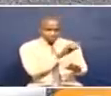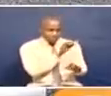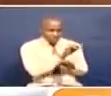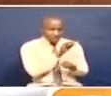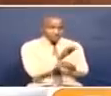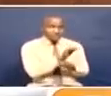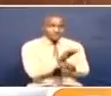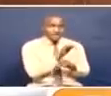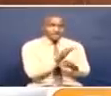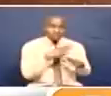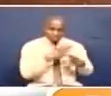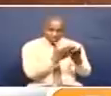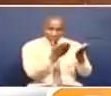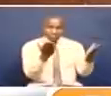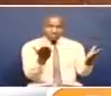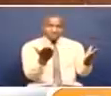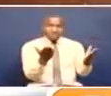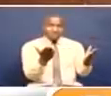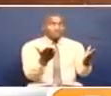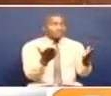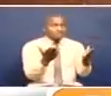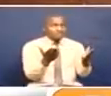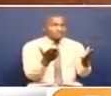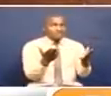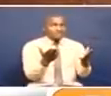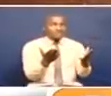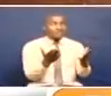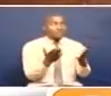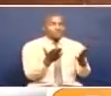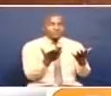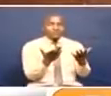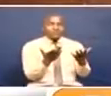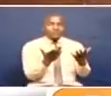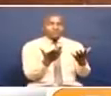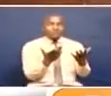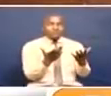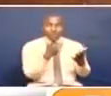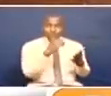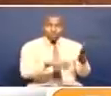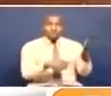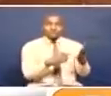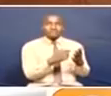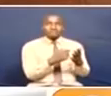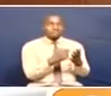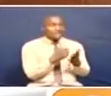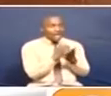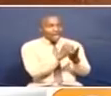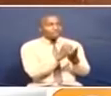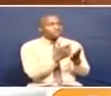your viewers is, what informs the clamor for presidency in